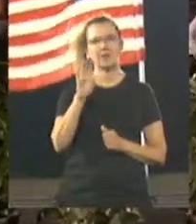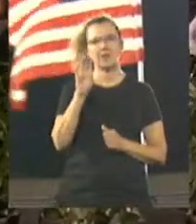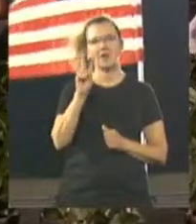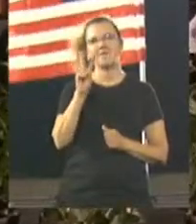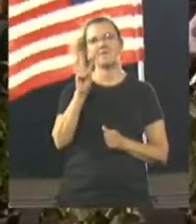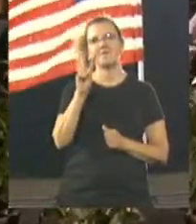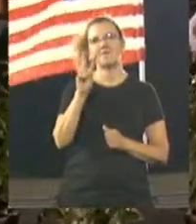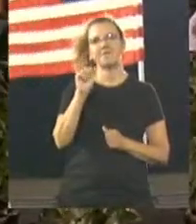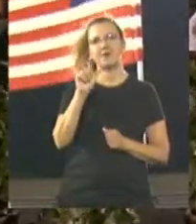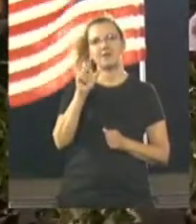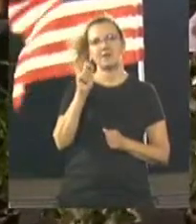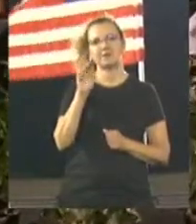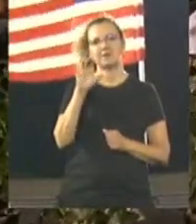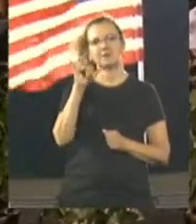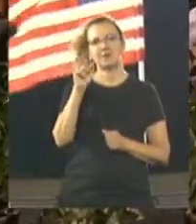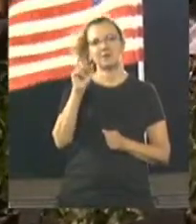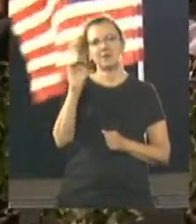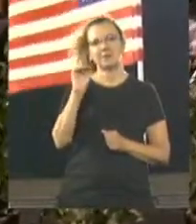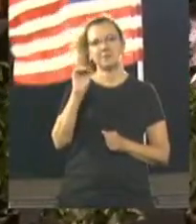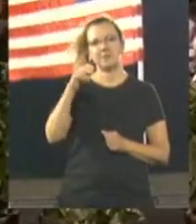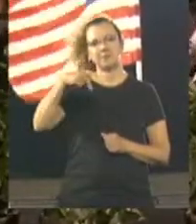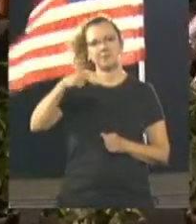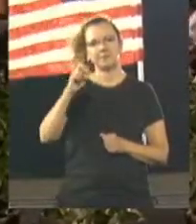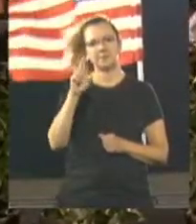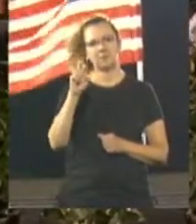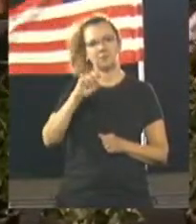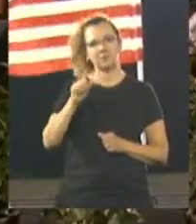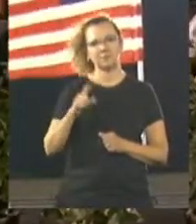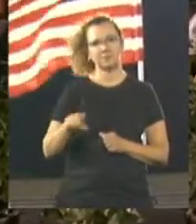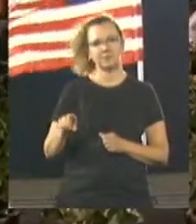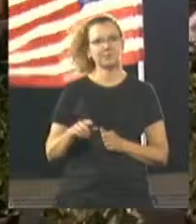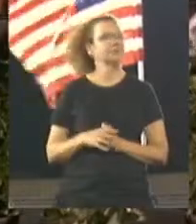Valencia M. Perez.